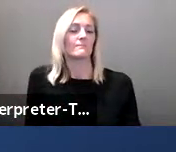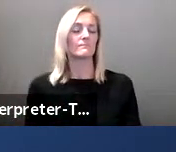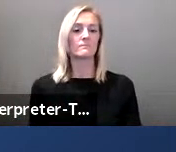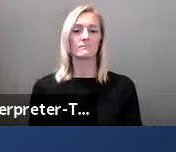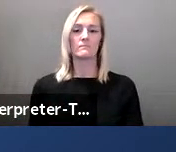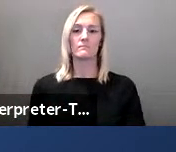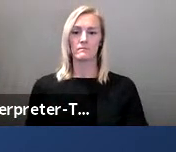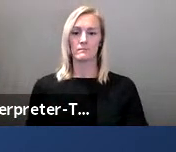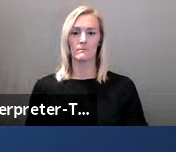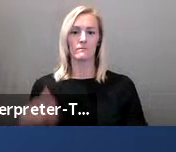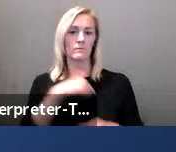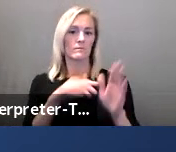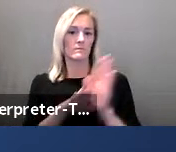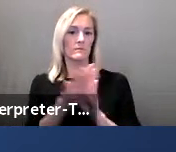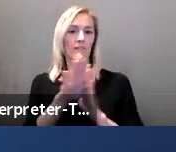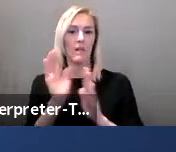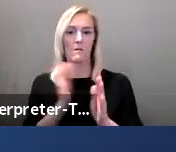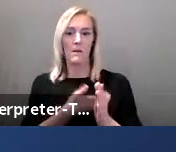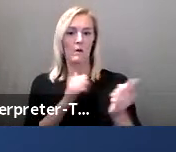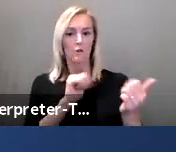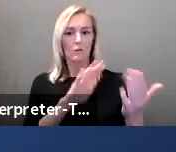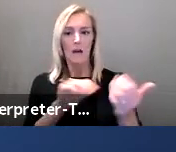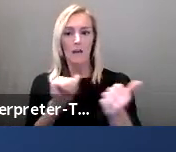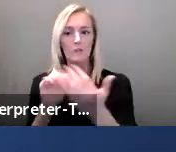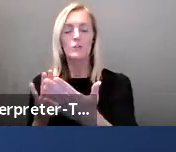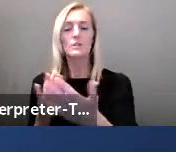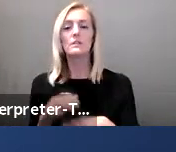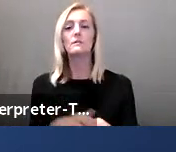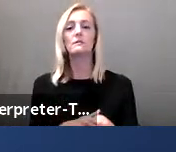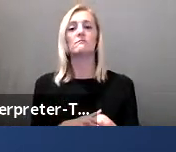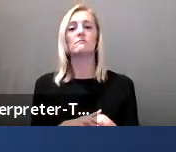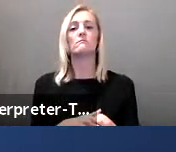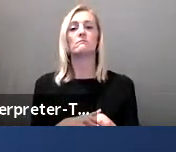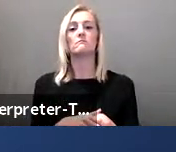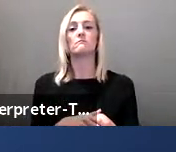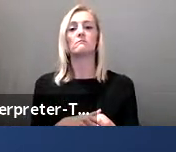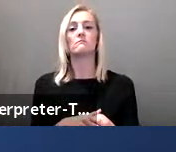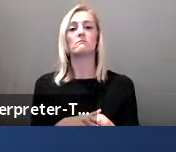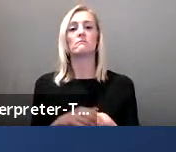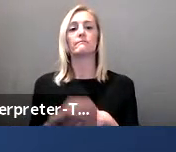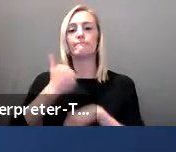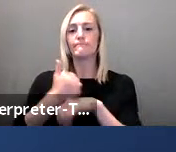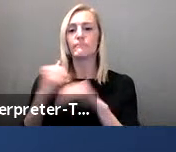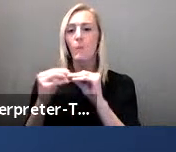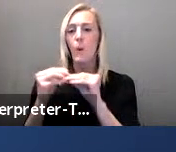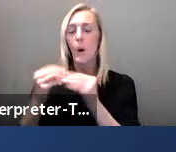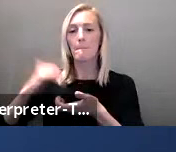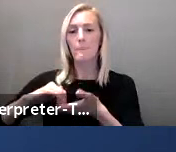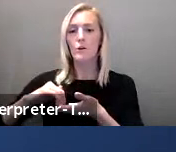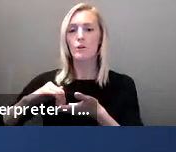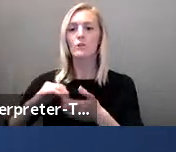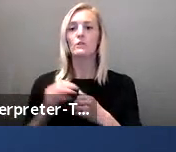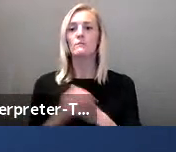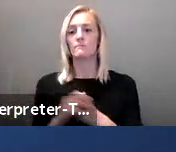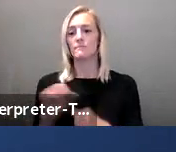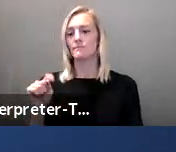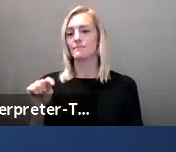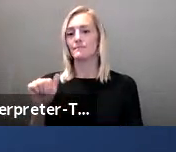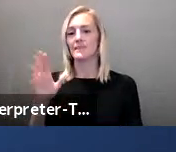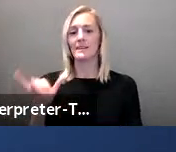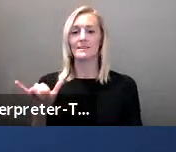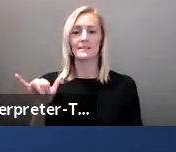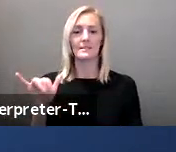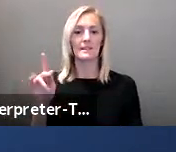We developed our strategies, created more partnerships. Stacy Knowles, she helped us